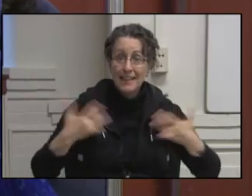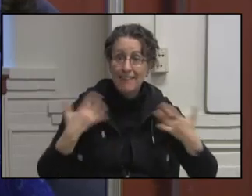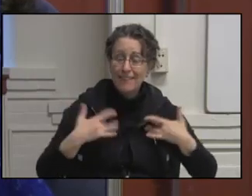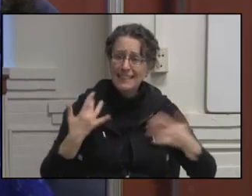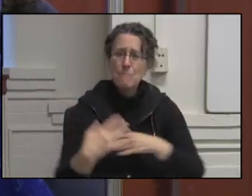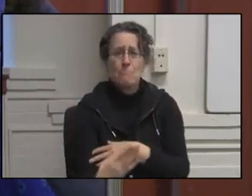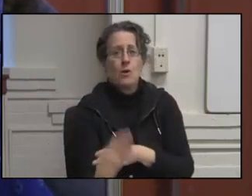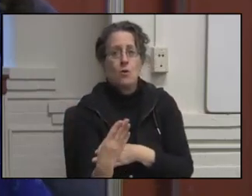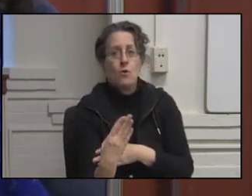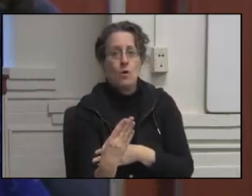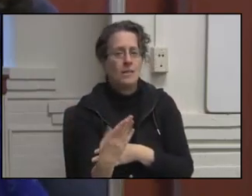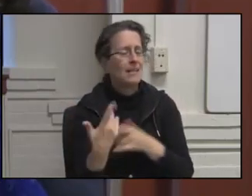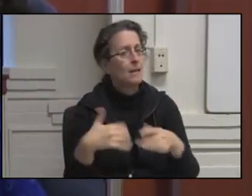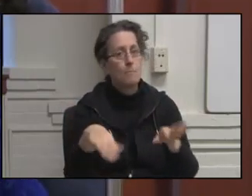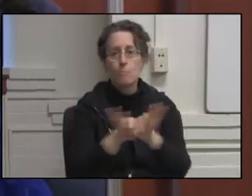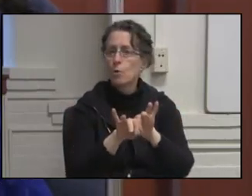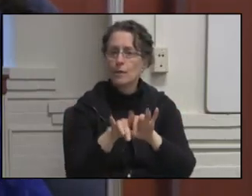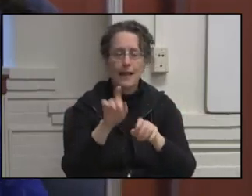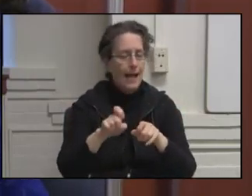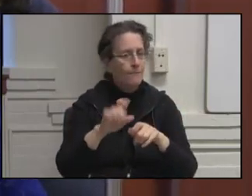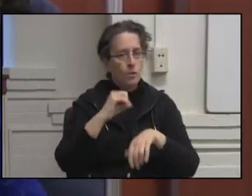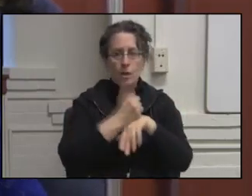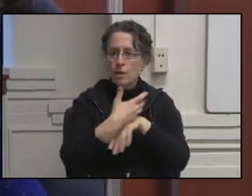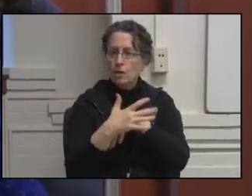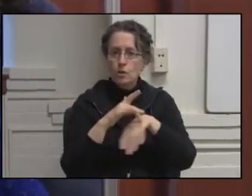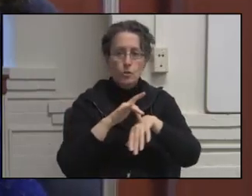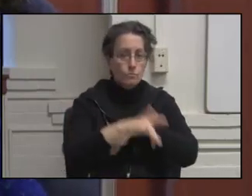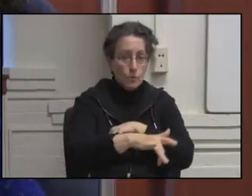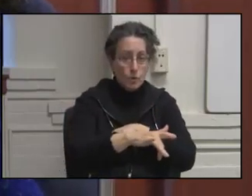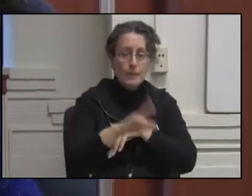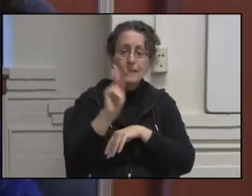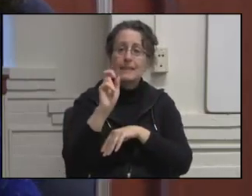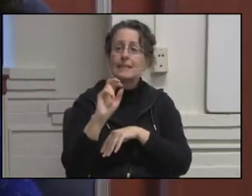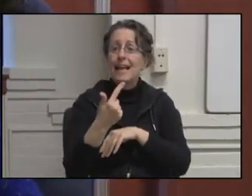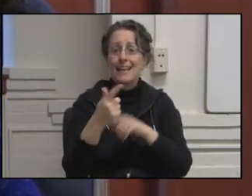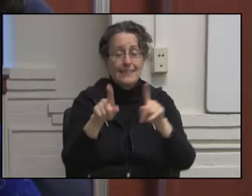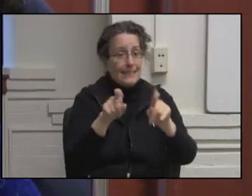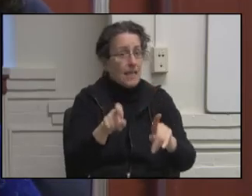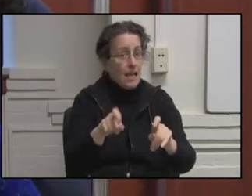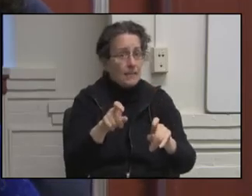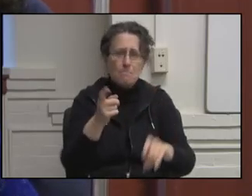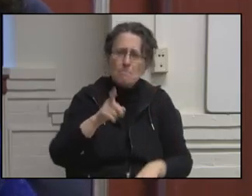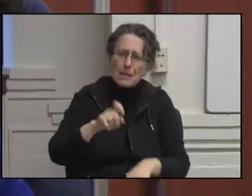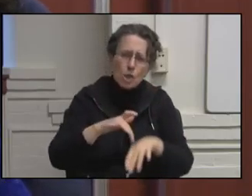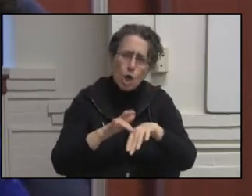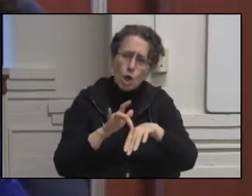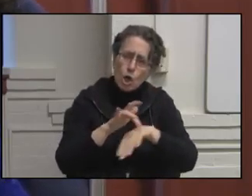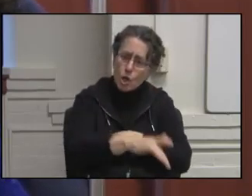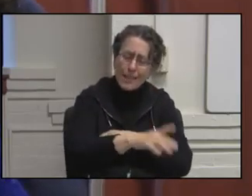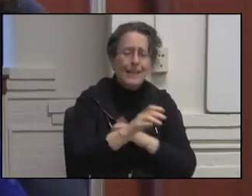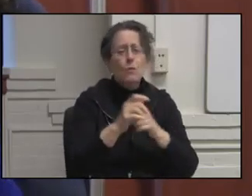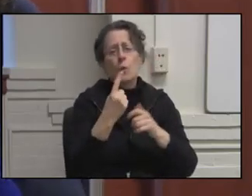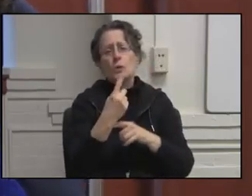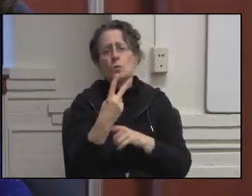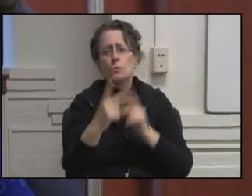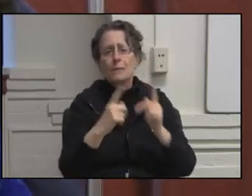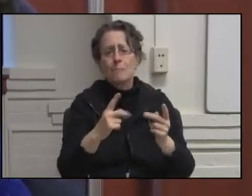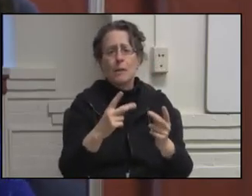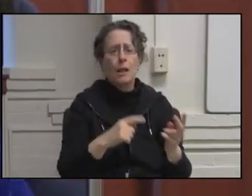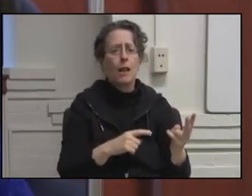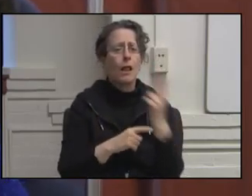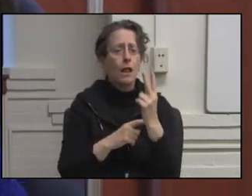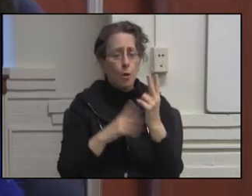our setup and be able to test our kegs. And sure, one or two people might come by, and if the liquor inspector was there, you would get shut down if your permit